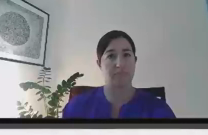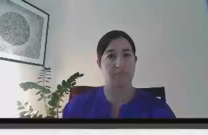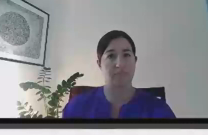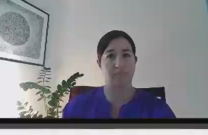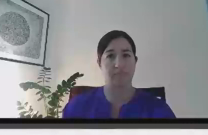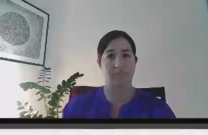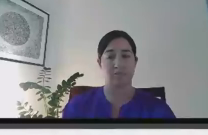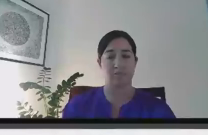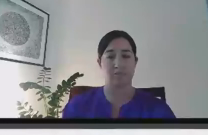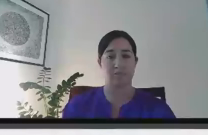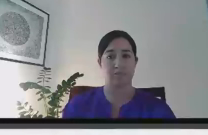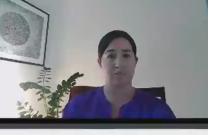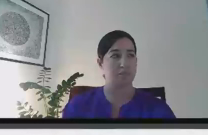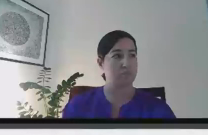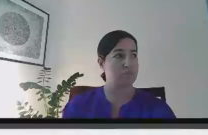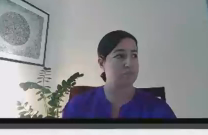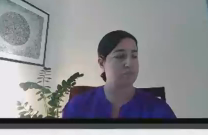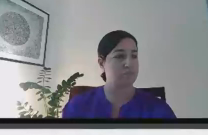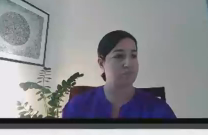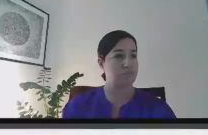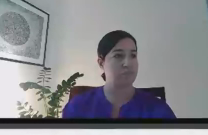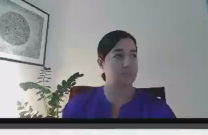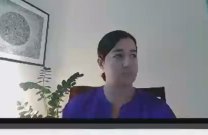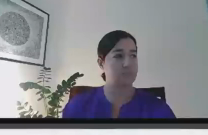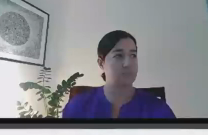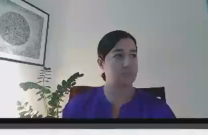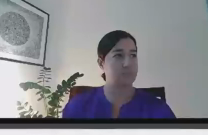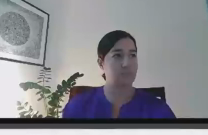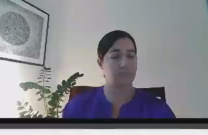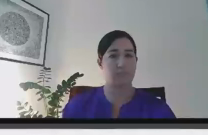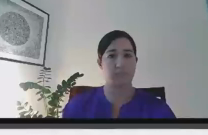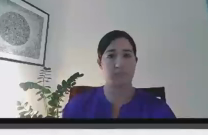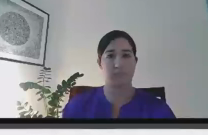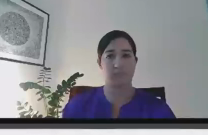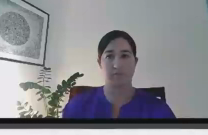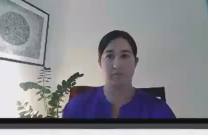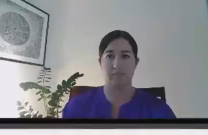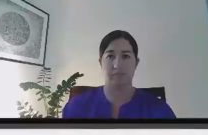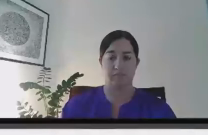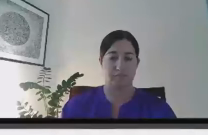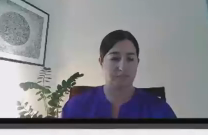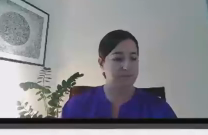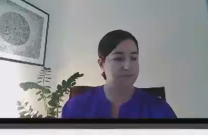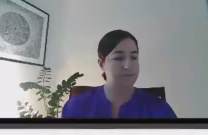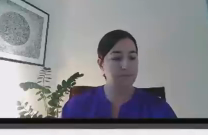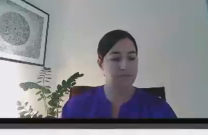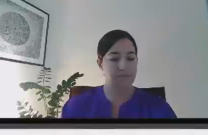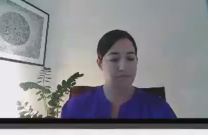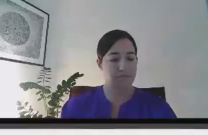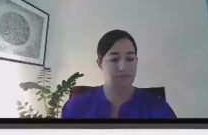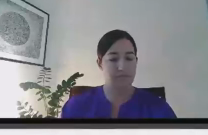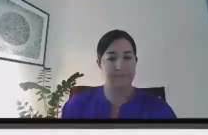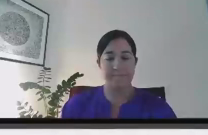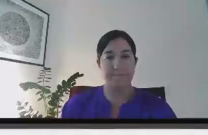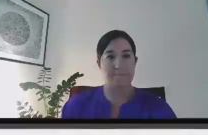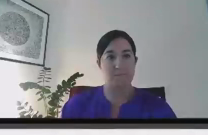from St. Paul to Minneapolis and continues going out west Eden Prairie. They are transformative. What we want to ensure and